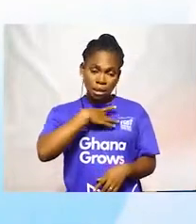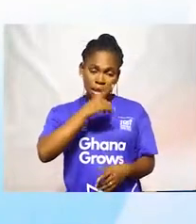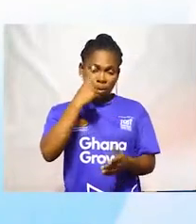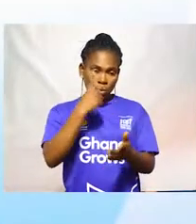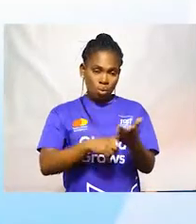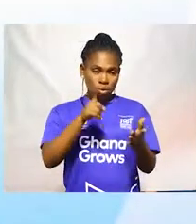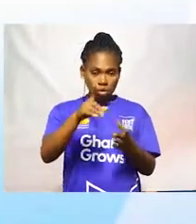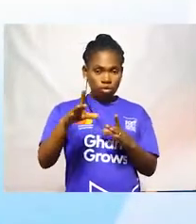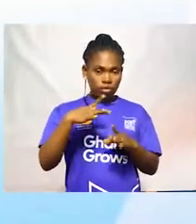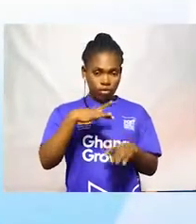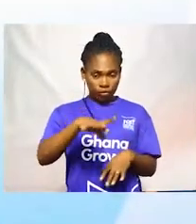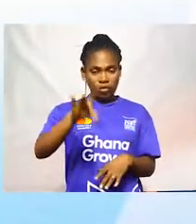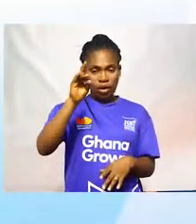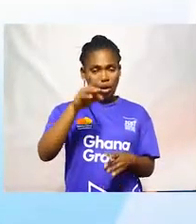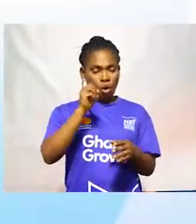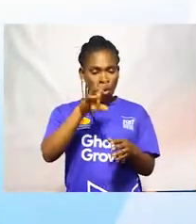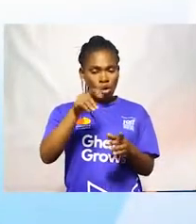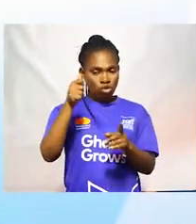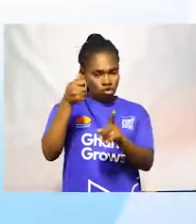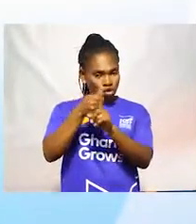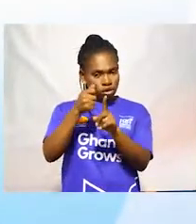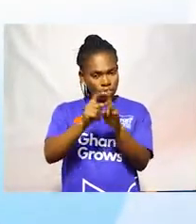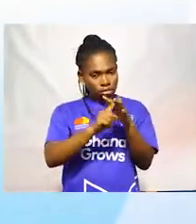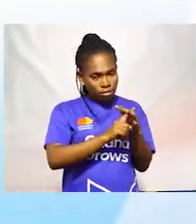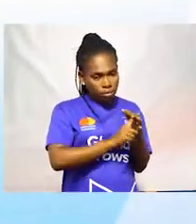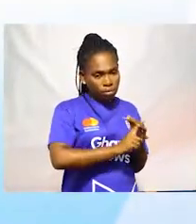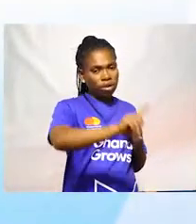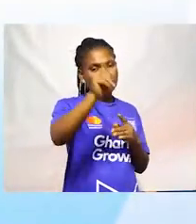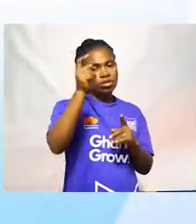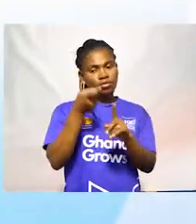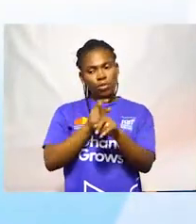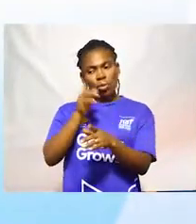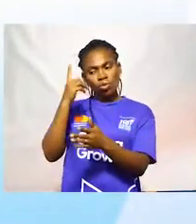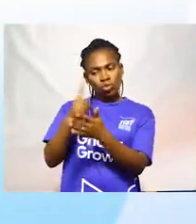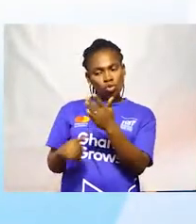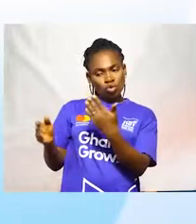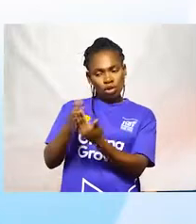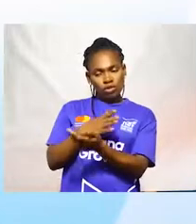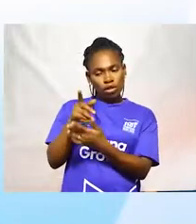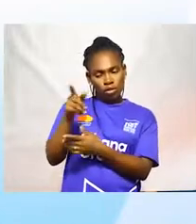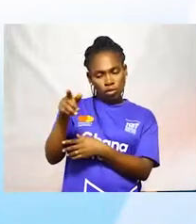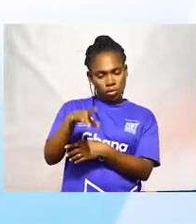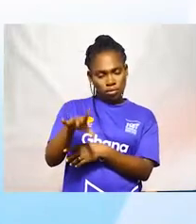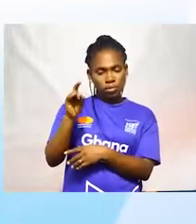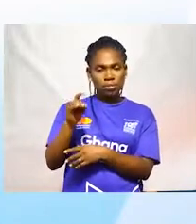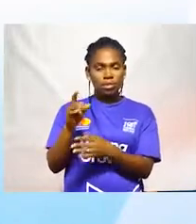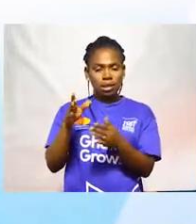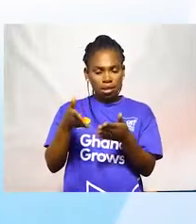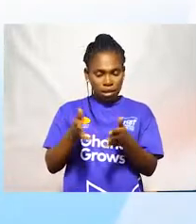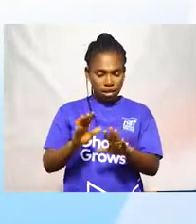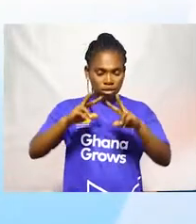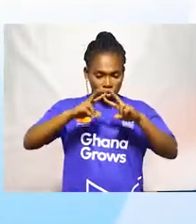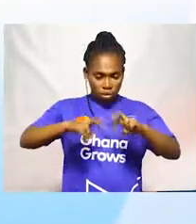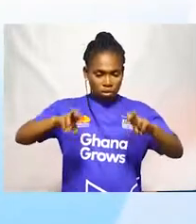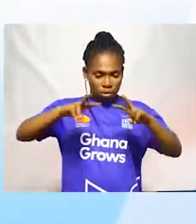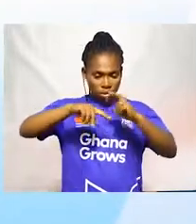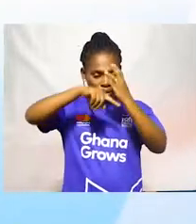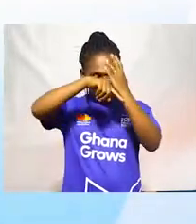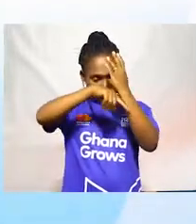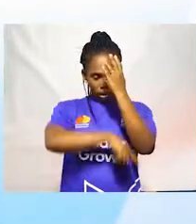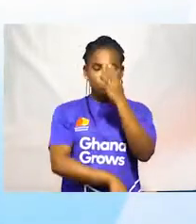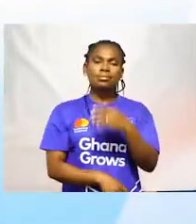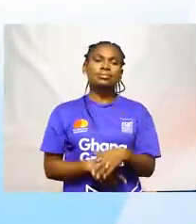Or you're running away like Jonah from what you saw that you do not want to see? Let's explore a bit more. Awesome.